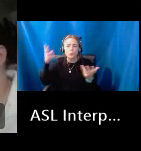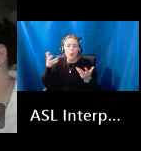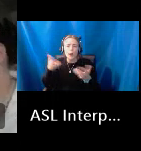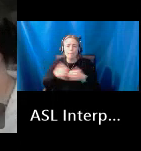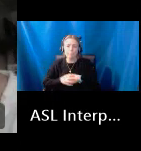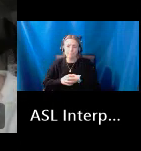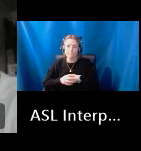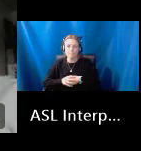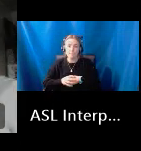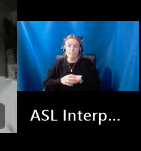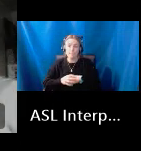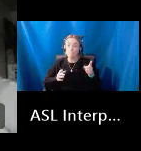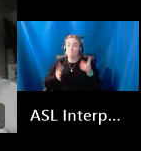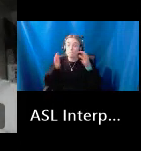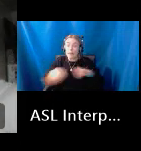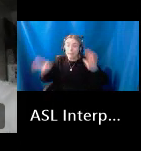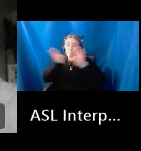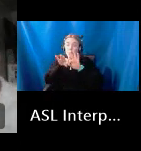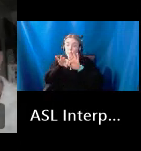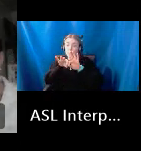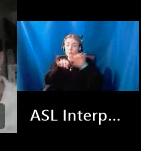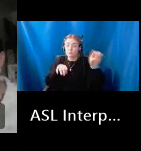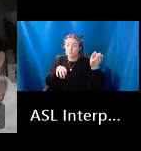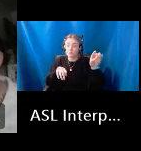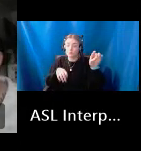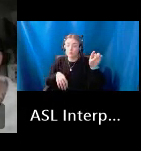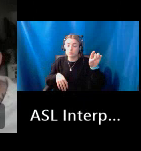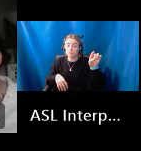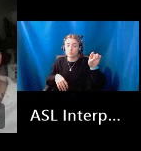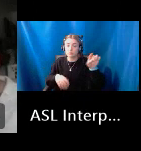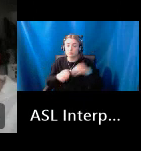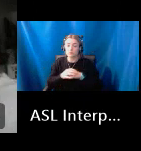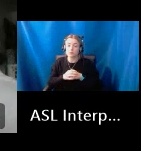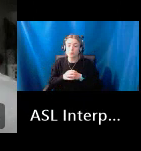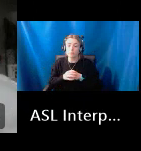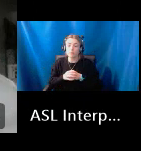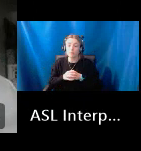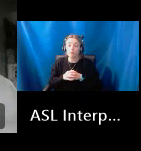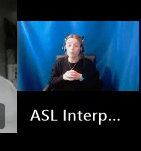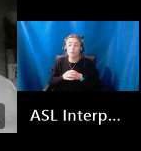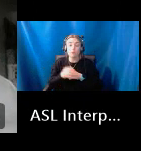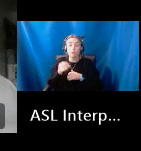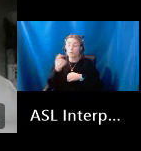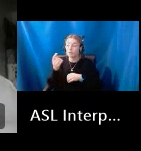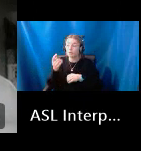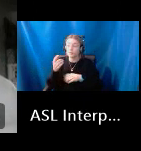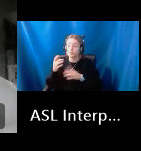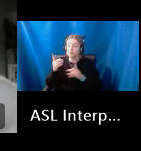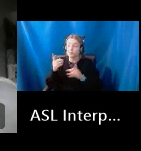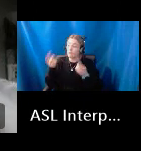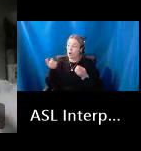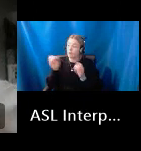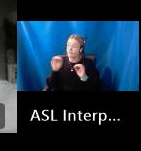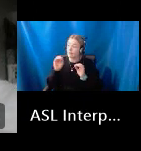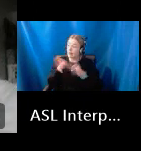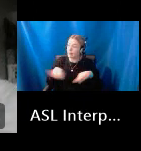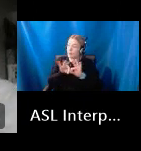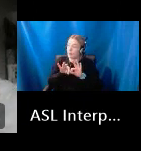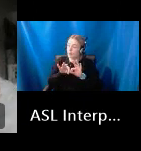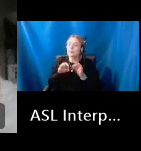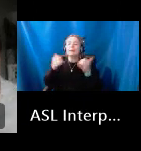This is really important. If this has ever been something that's important to you, it's important now. You